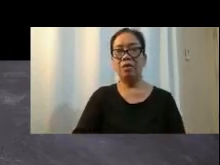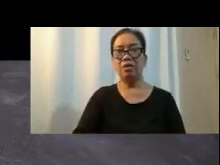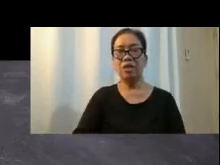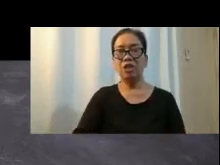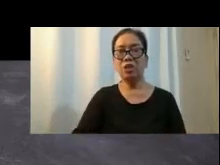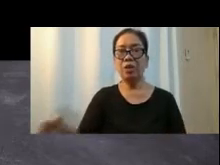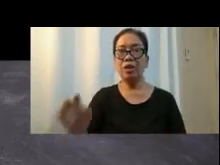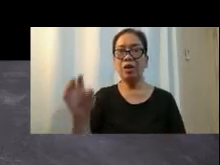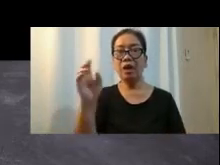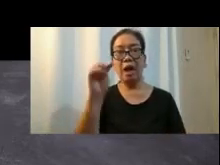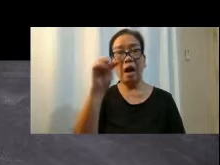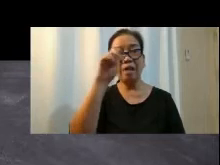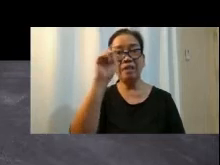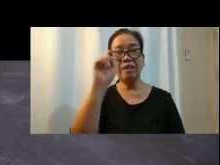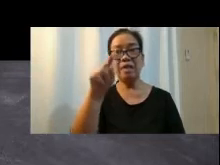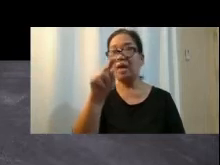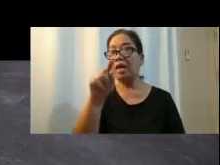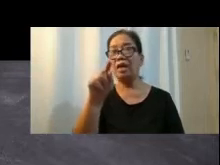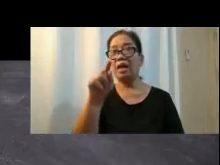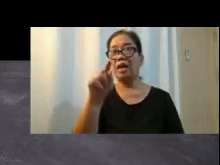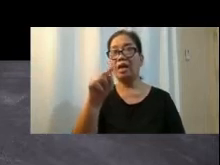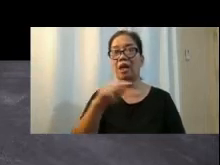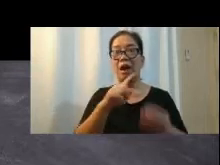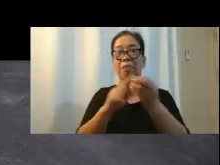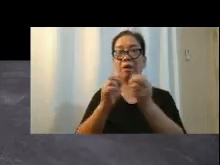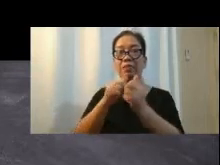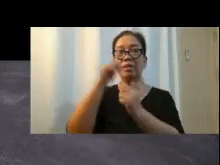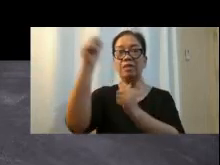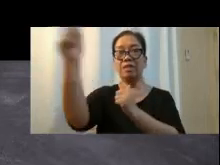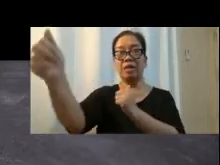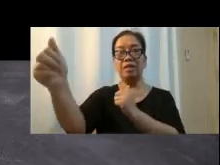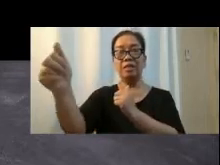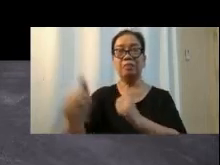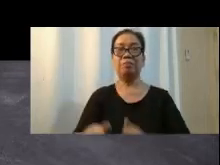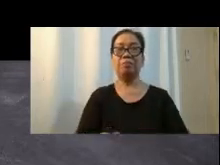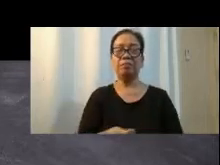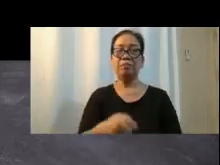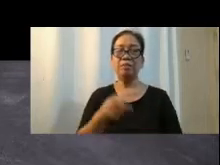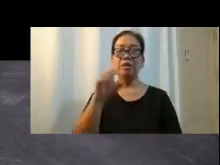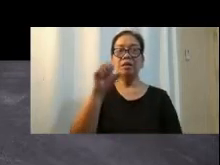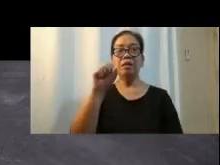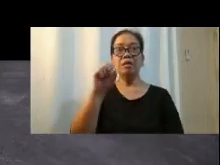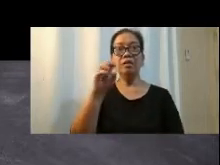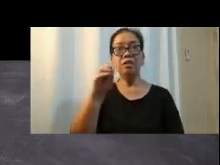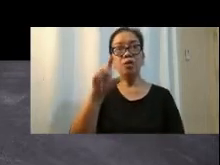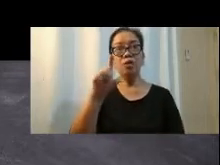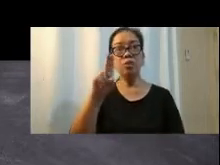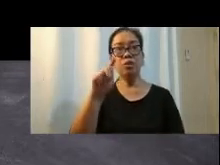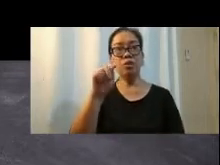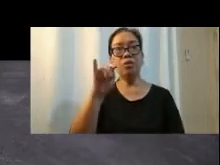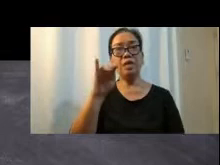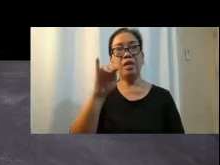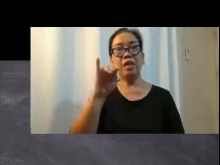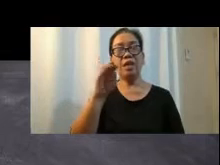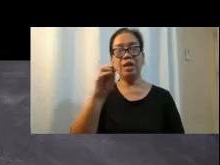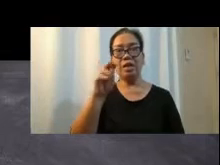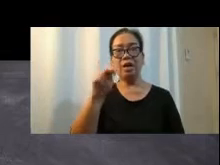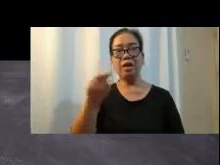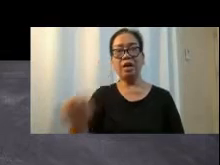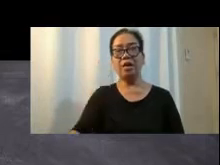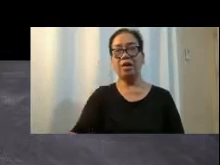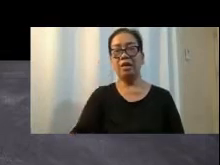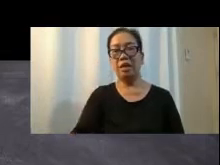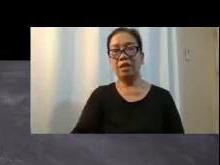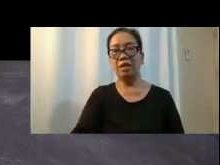Now, since we are asking about the distance, the solution